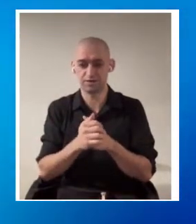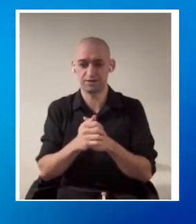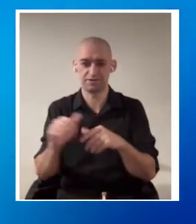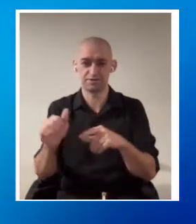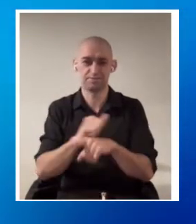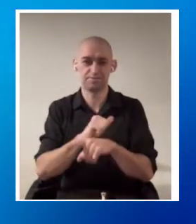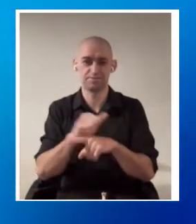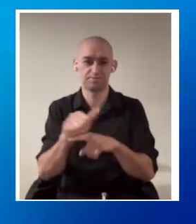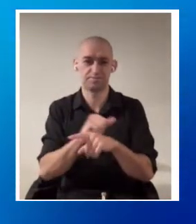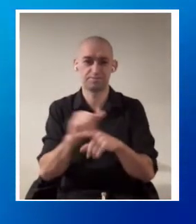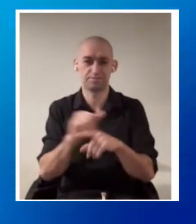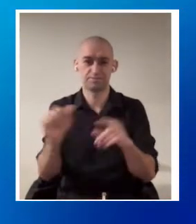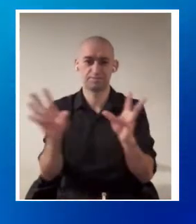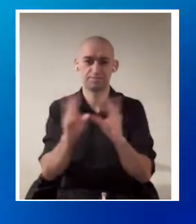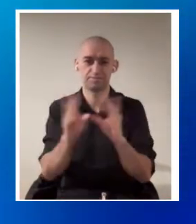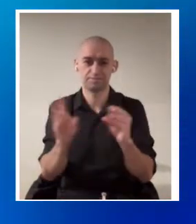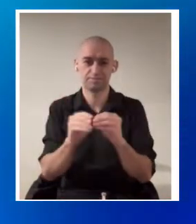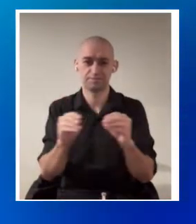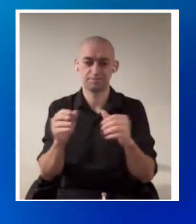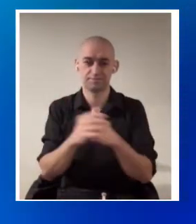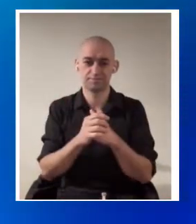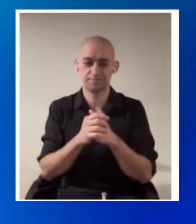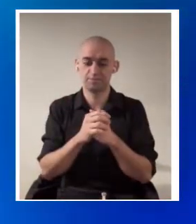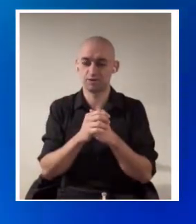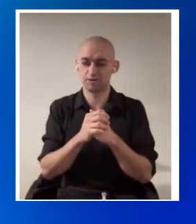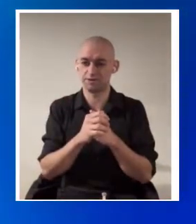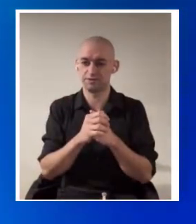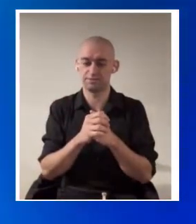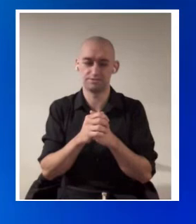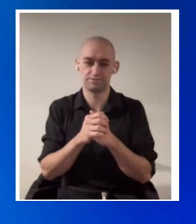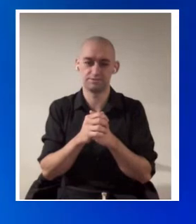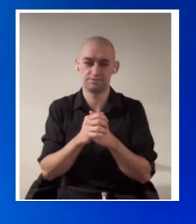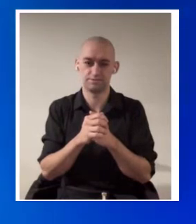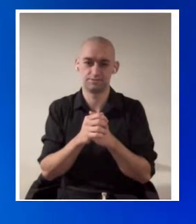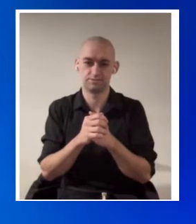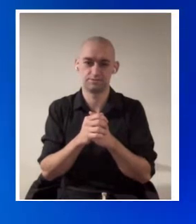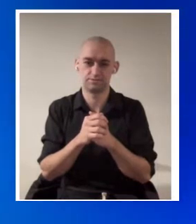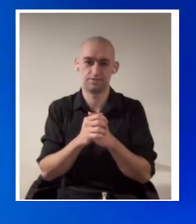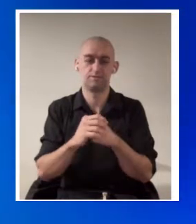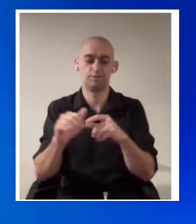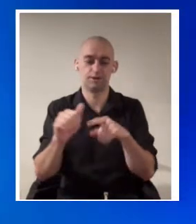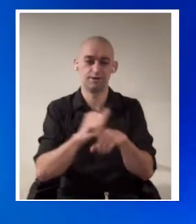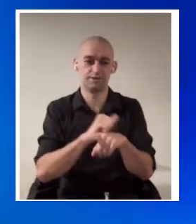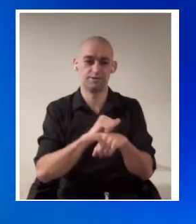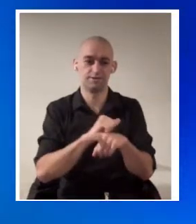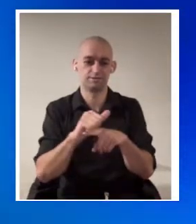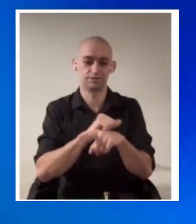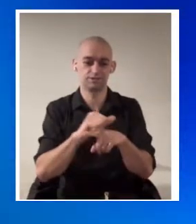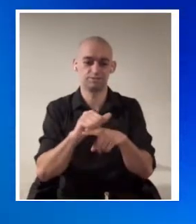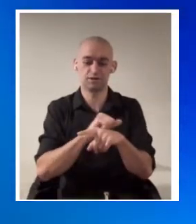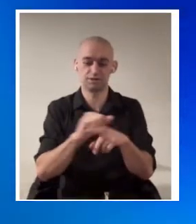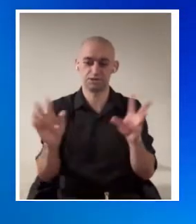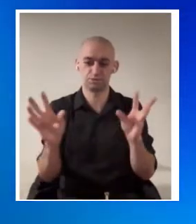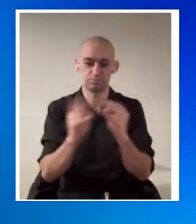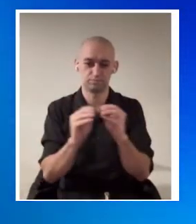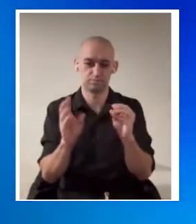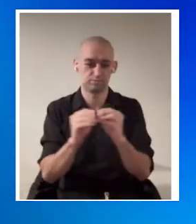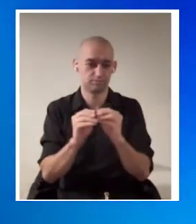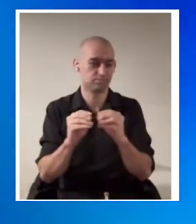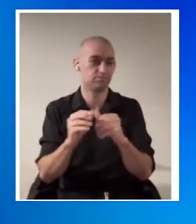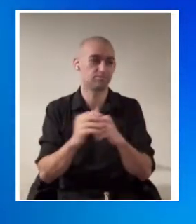send us a final version of the script here so that we can have it handy?